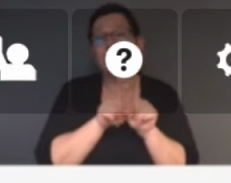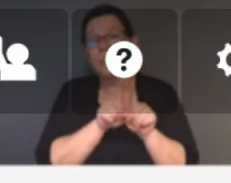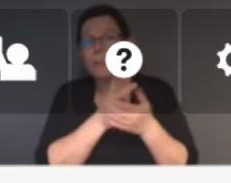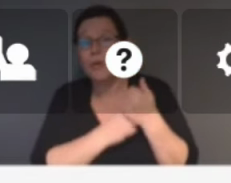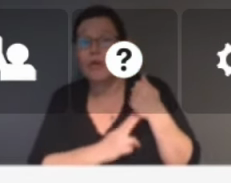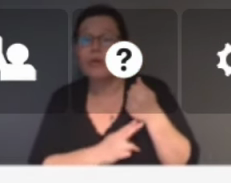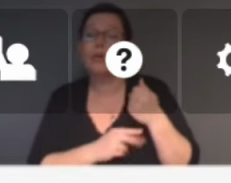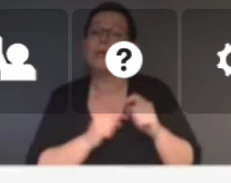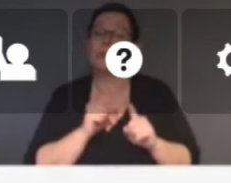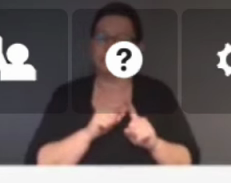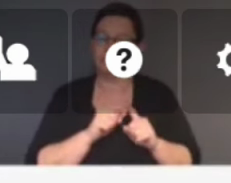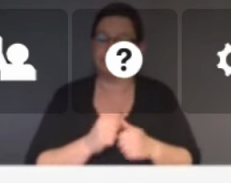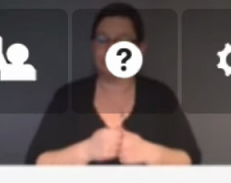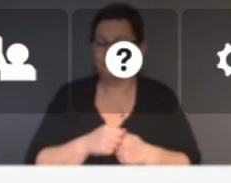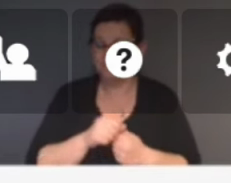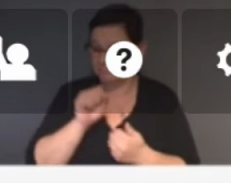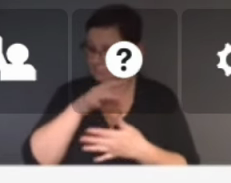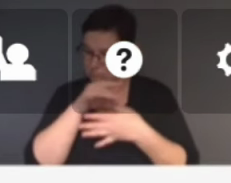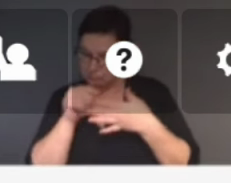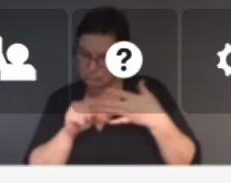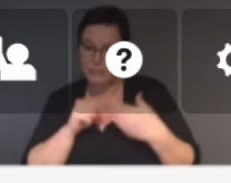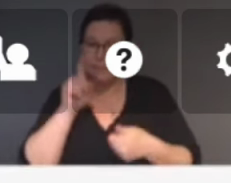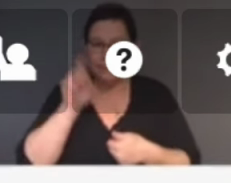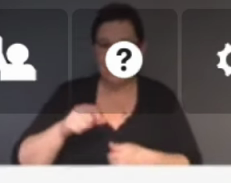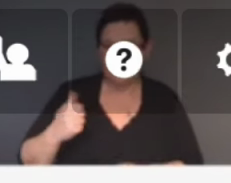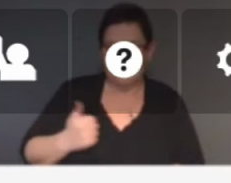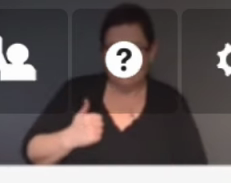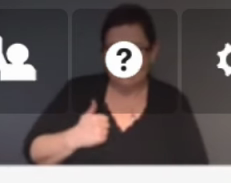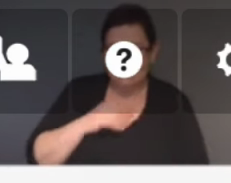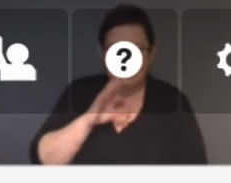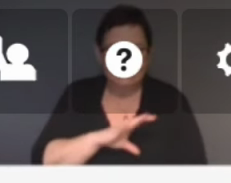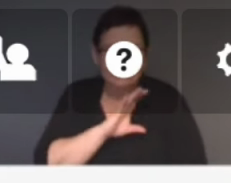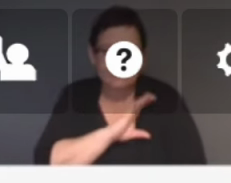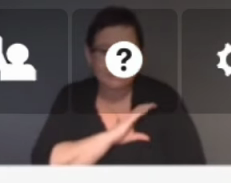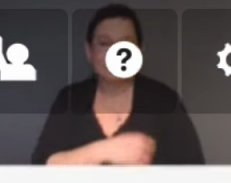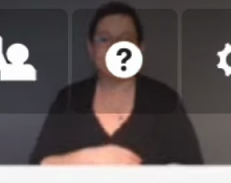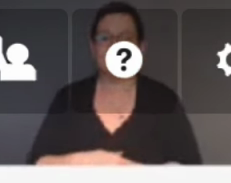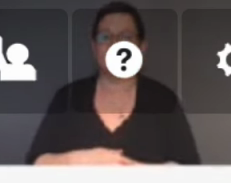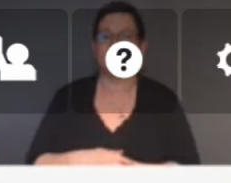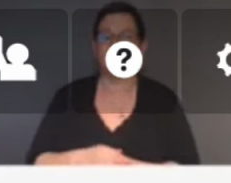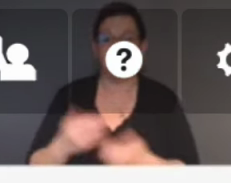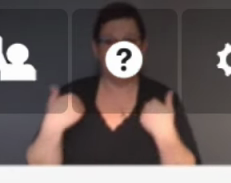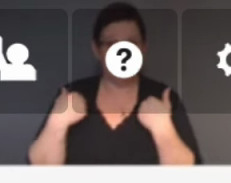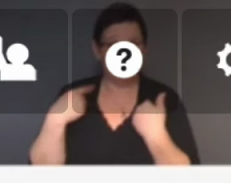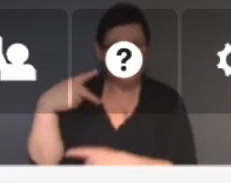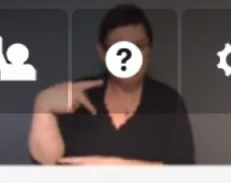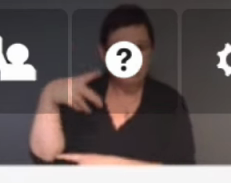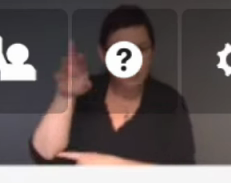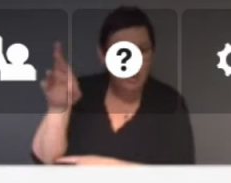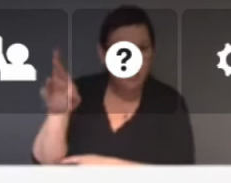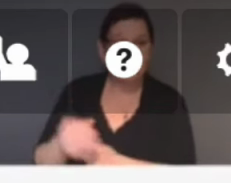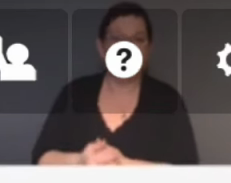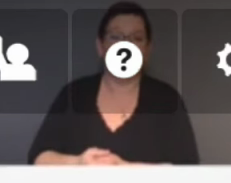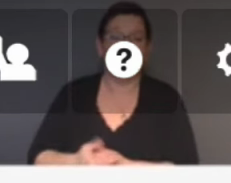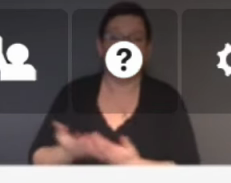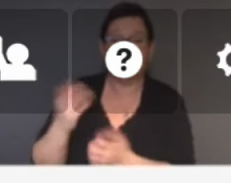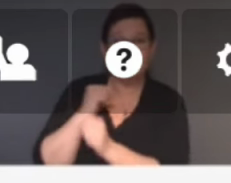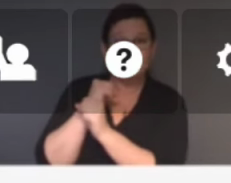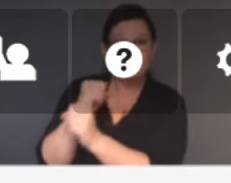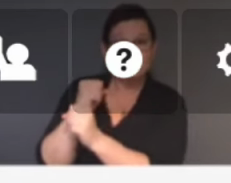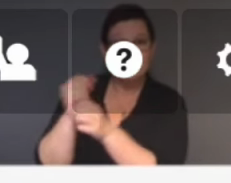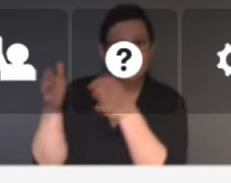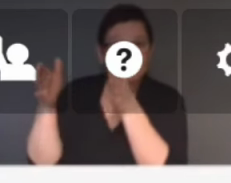citizen, a permanent resident, a protected person, a temporary